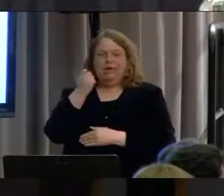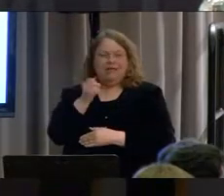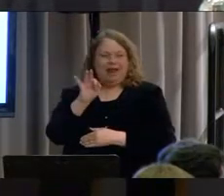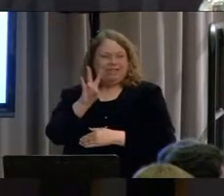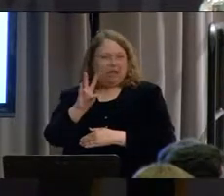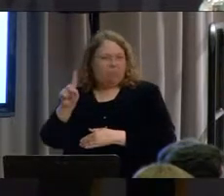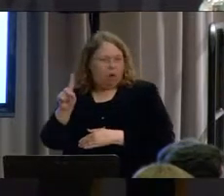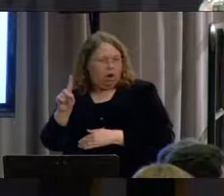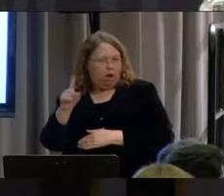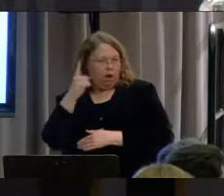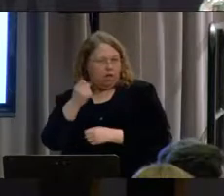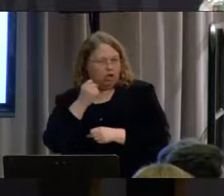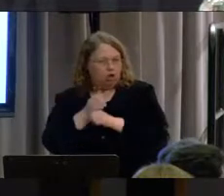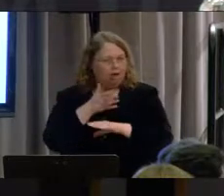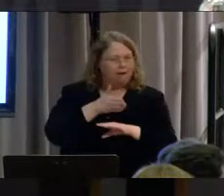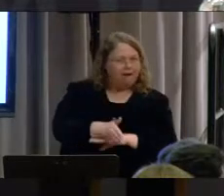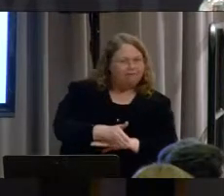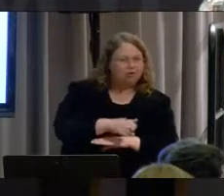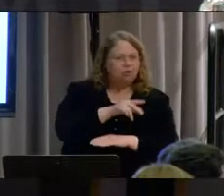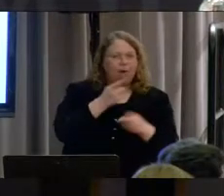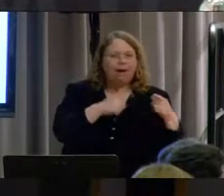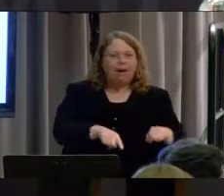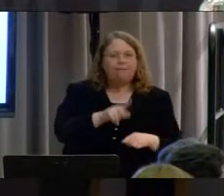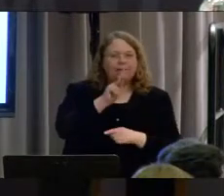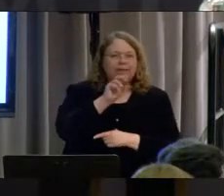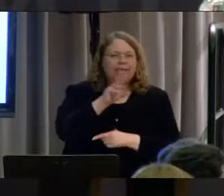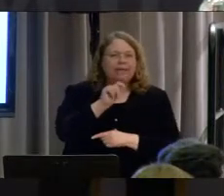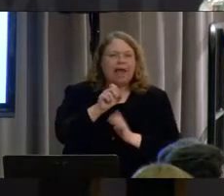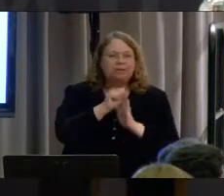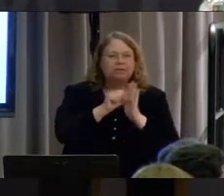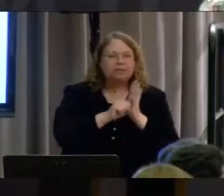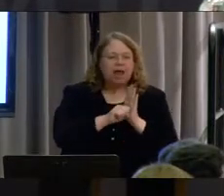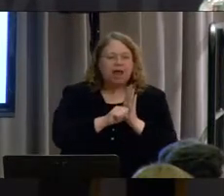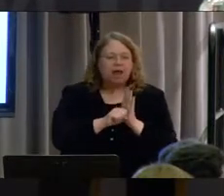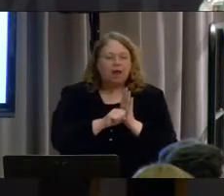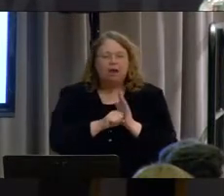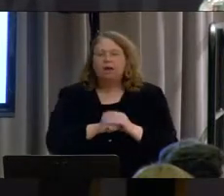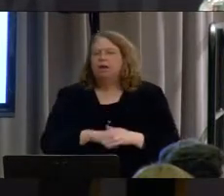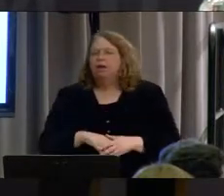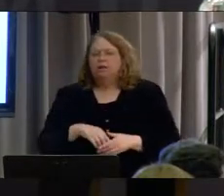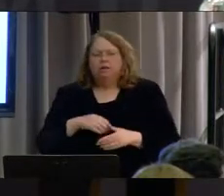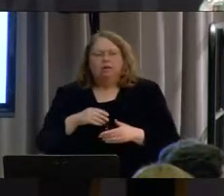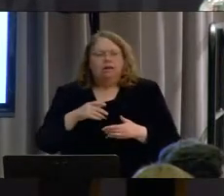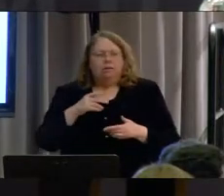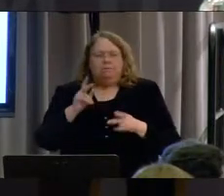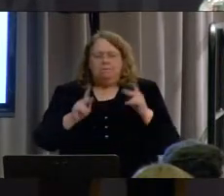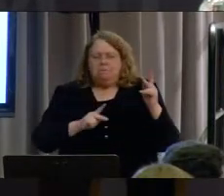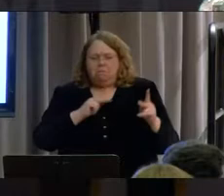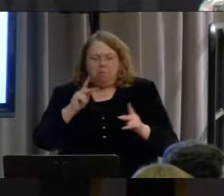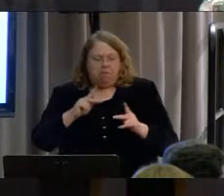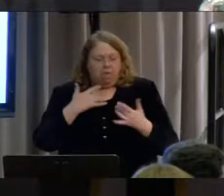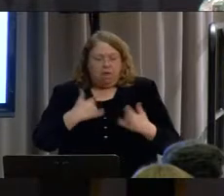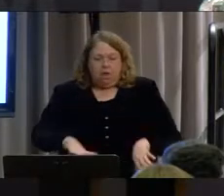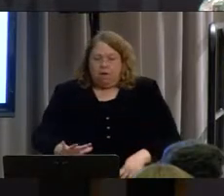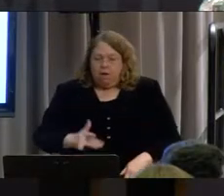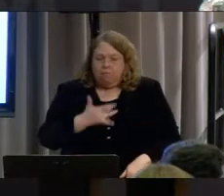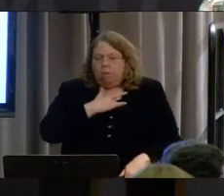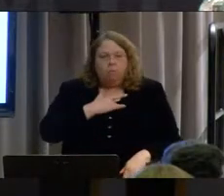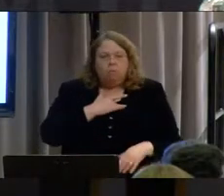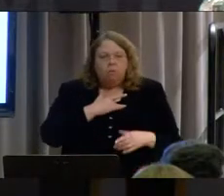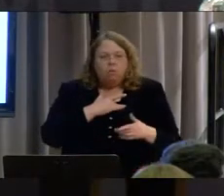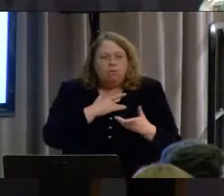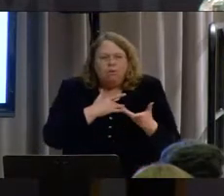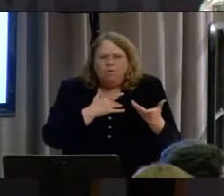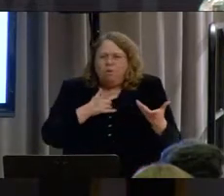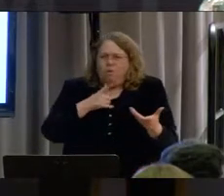the sense of the divisions that went right to the very core of every family, right? Mm-hmm. Things, who are we? What do you believe in? At the same time, I